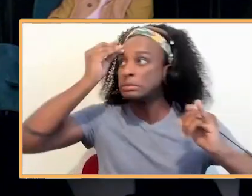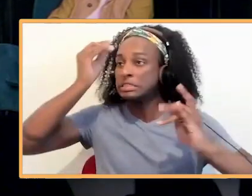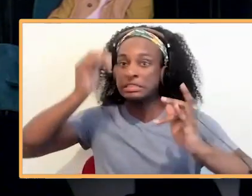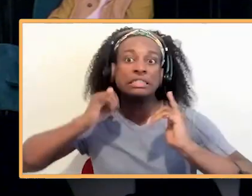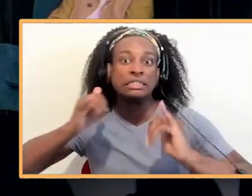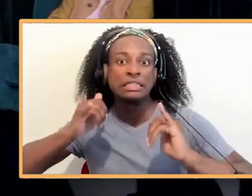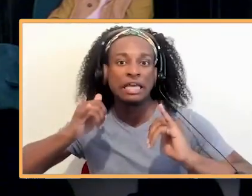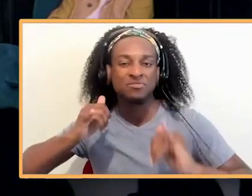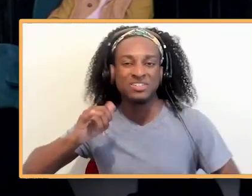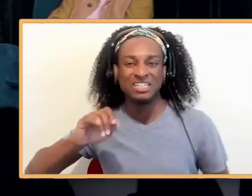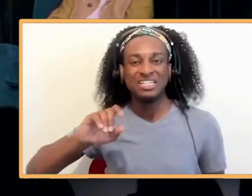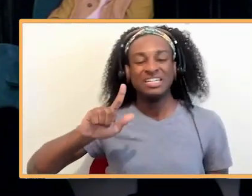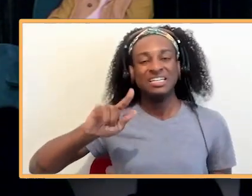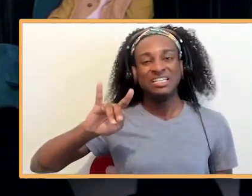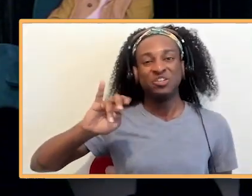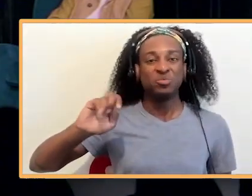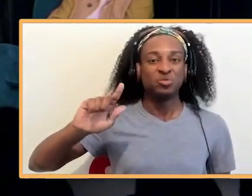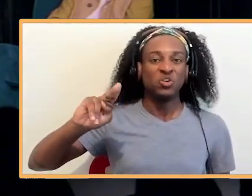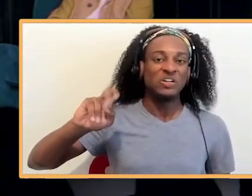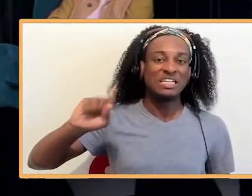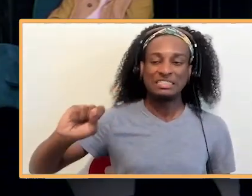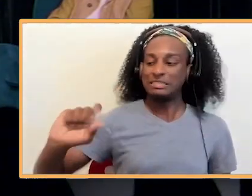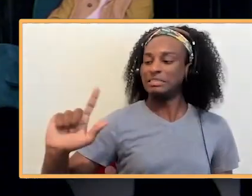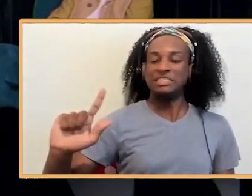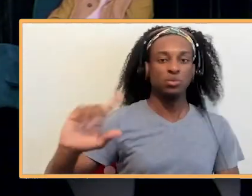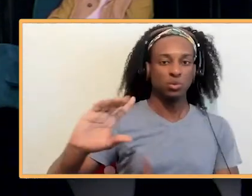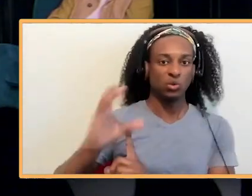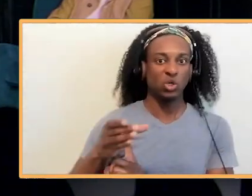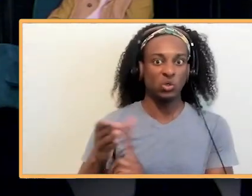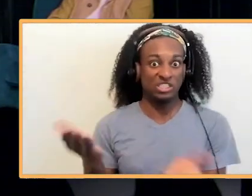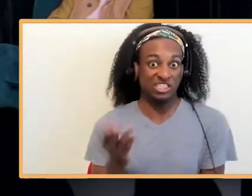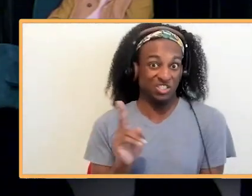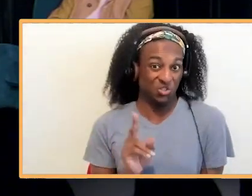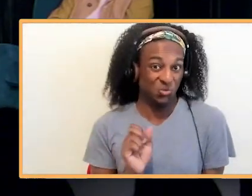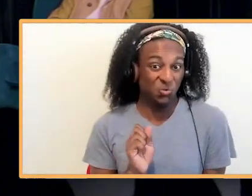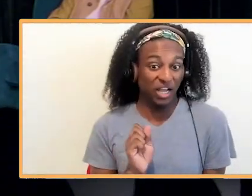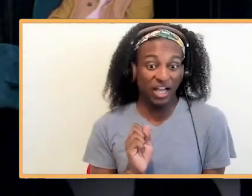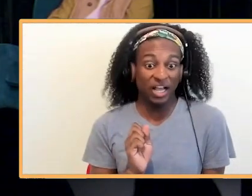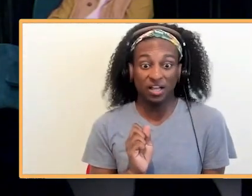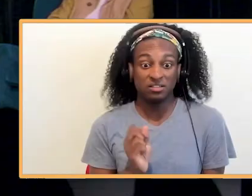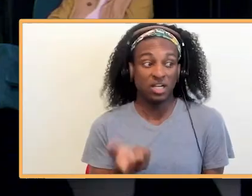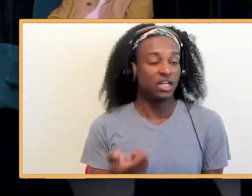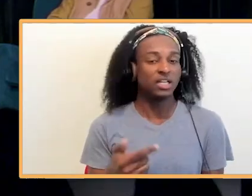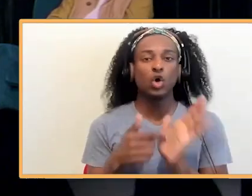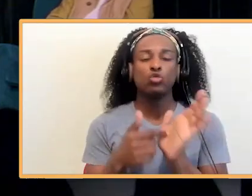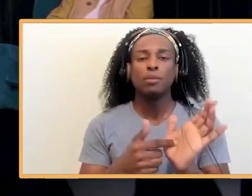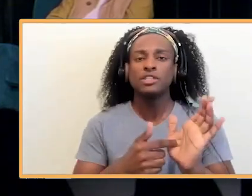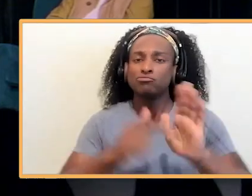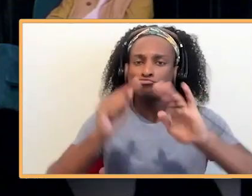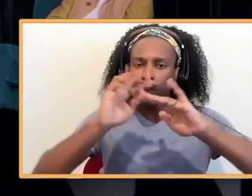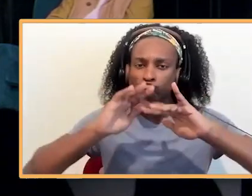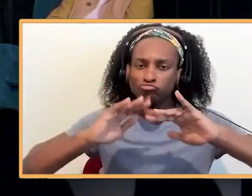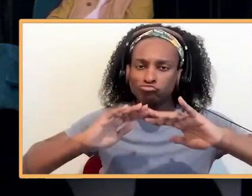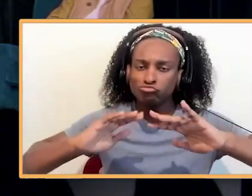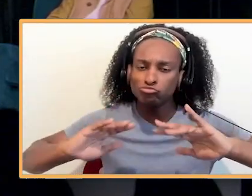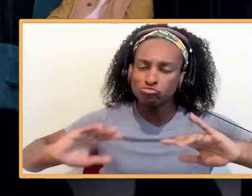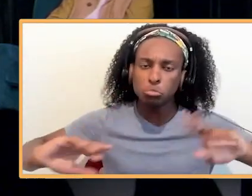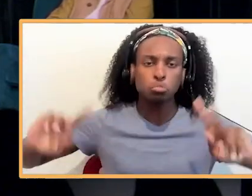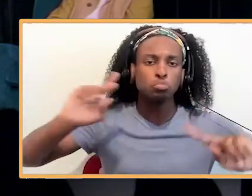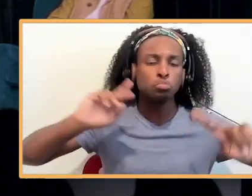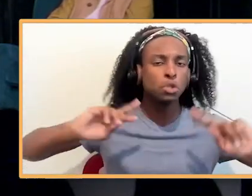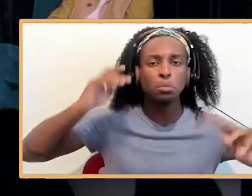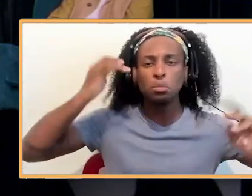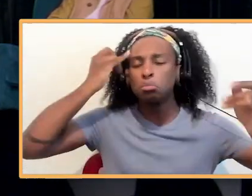States, is that it's representing so many different groups and ideas and visions of what